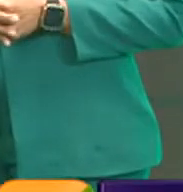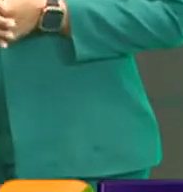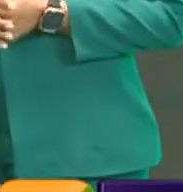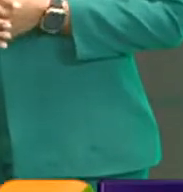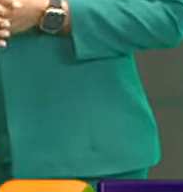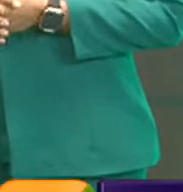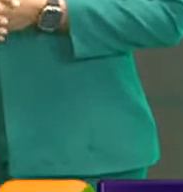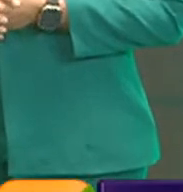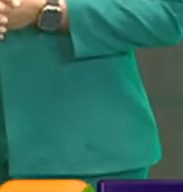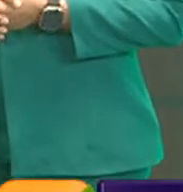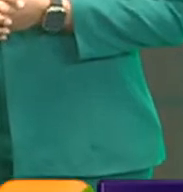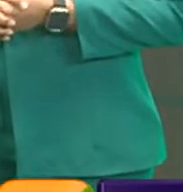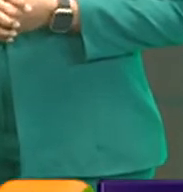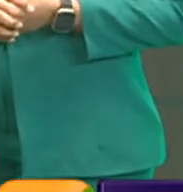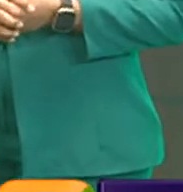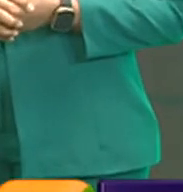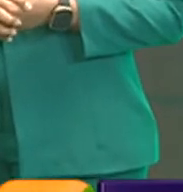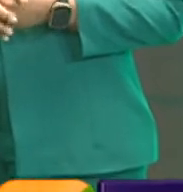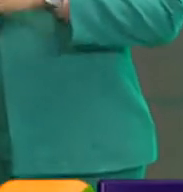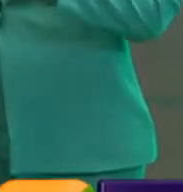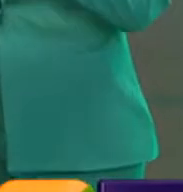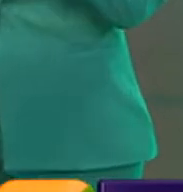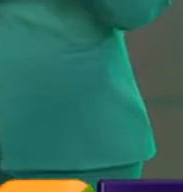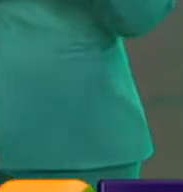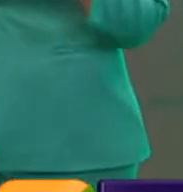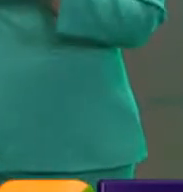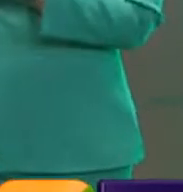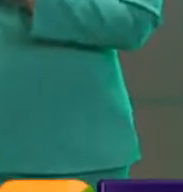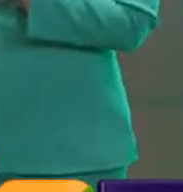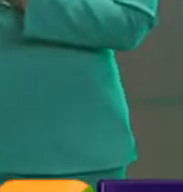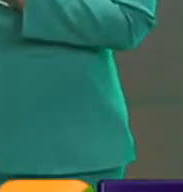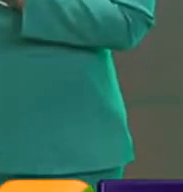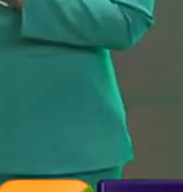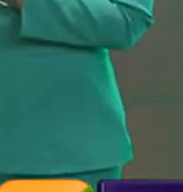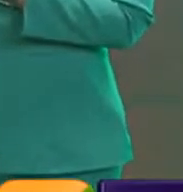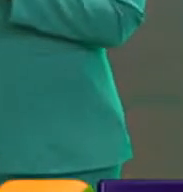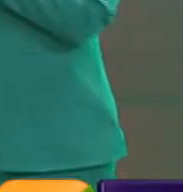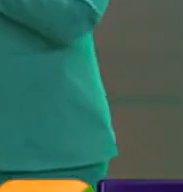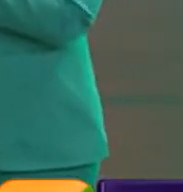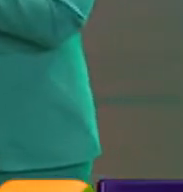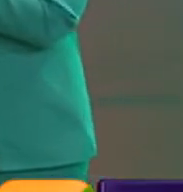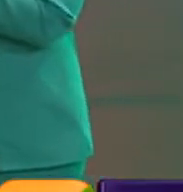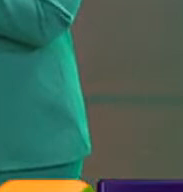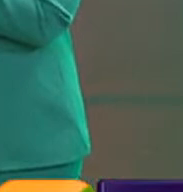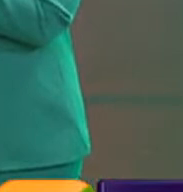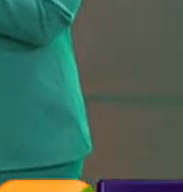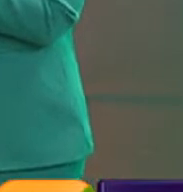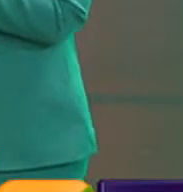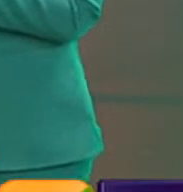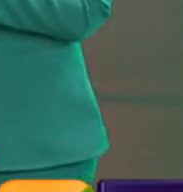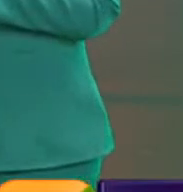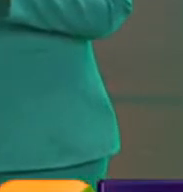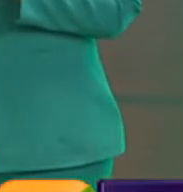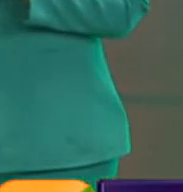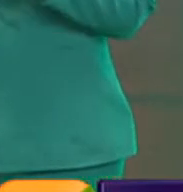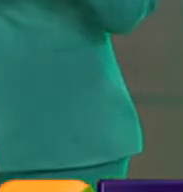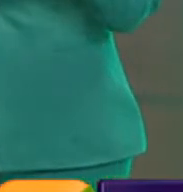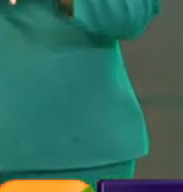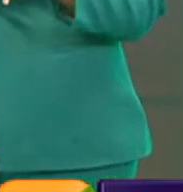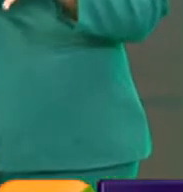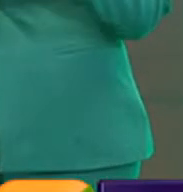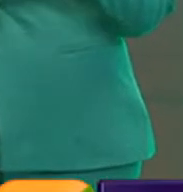Vicky. That's right. This is the end of the big conversation. My first one, it was absolutely amazing.